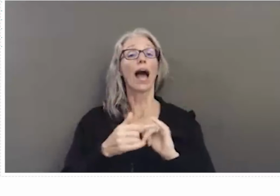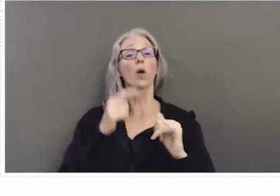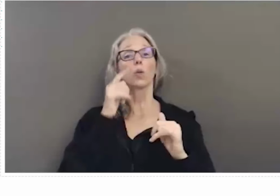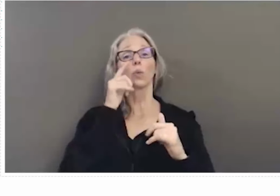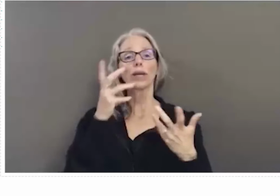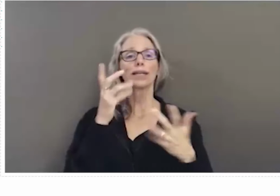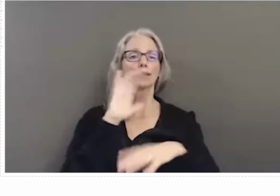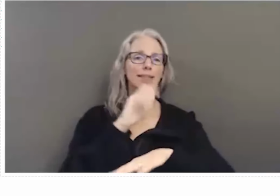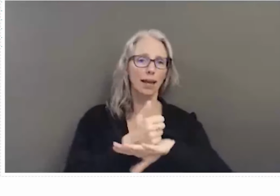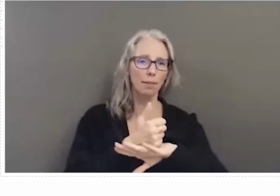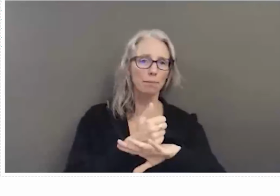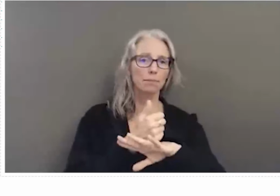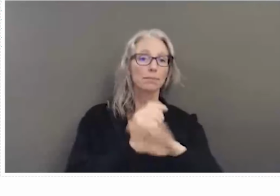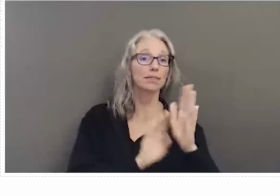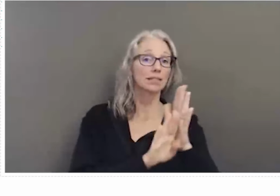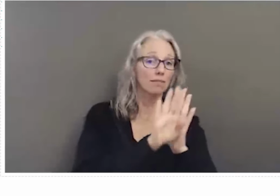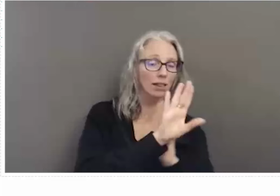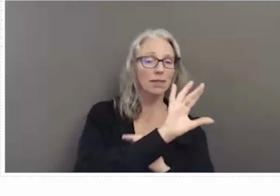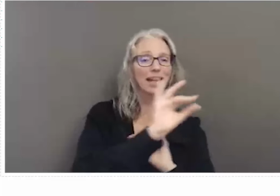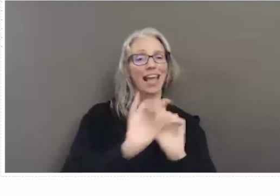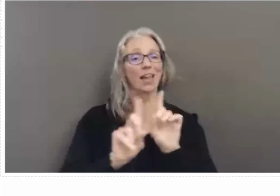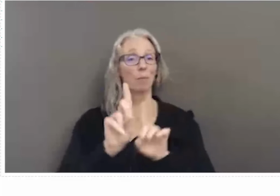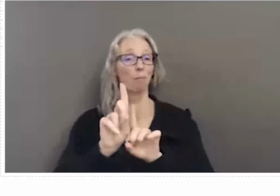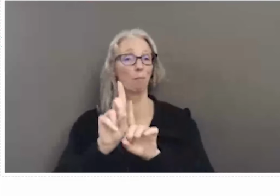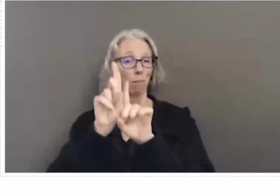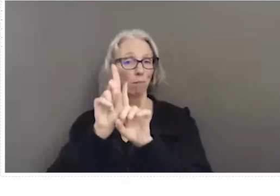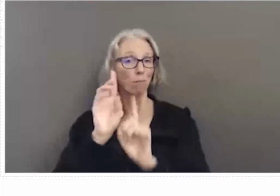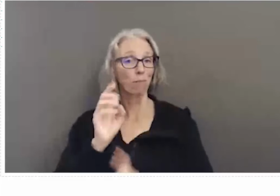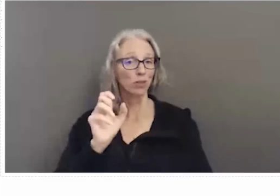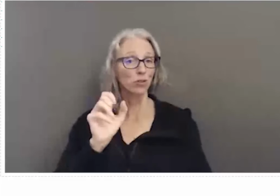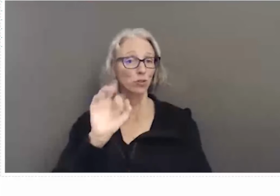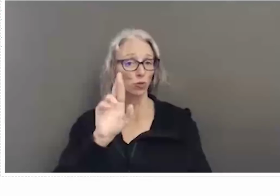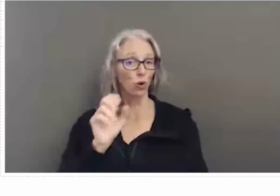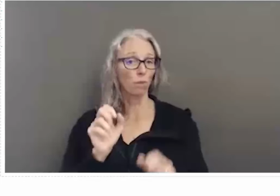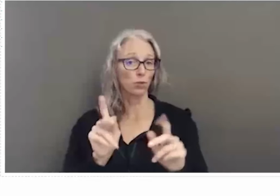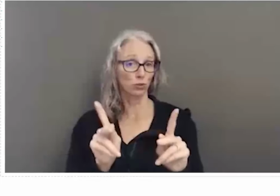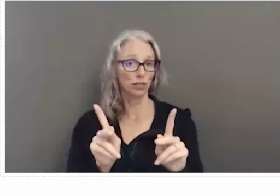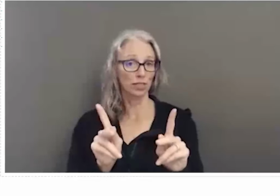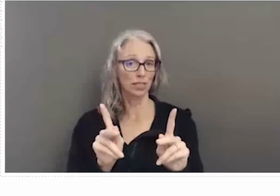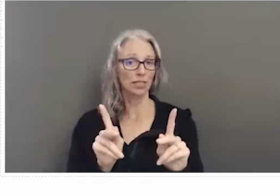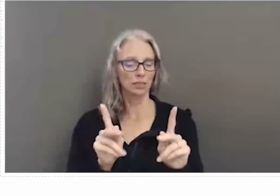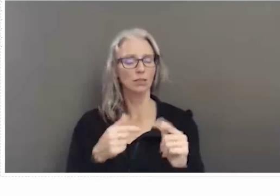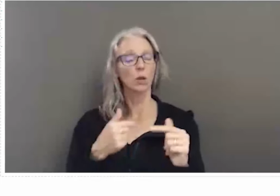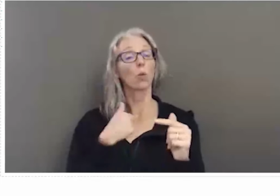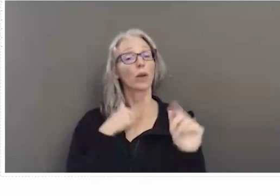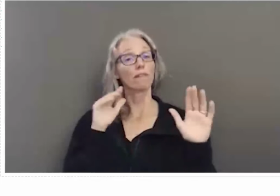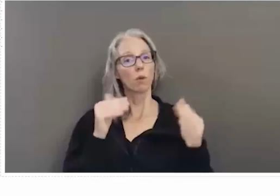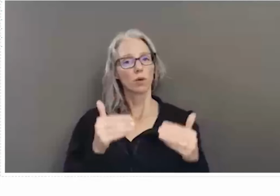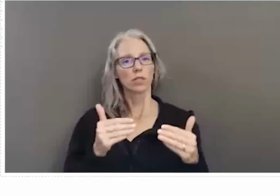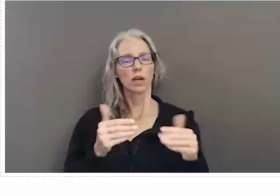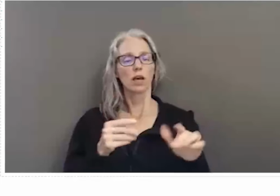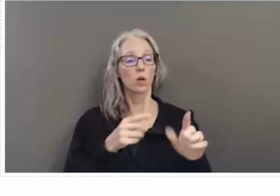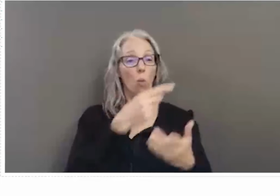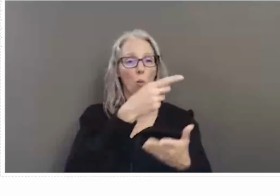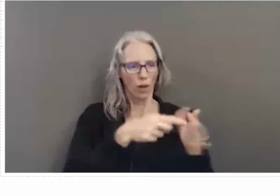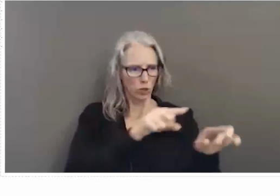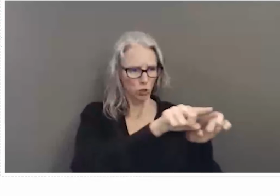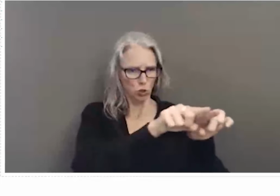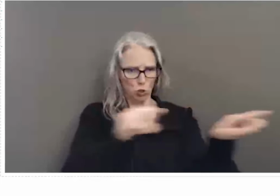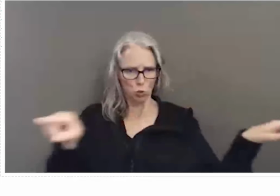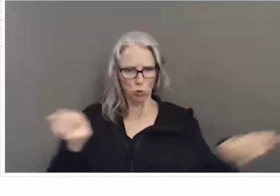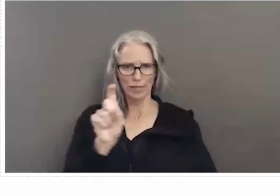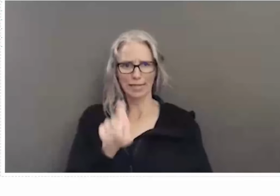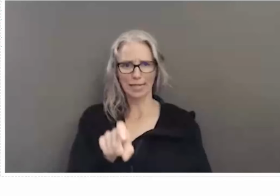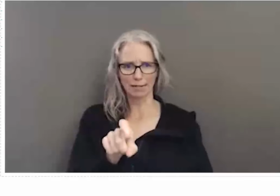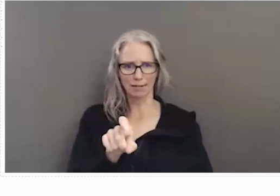opportunities. All of them are participant focused, and we focus on what they need, and with